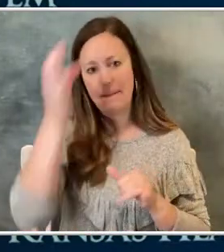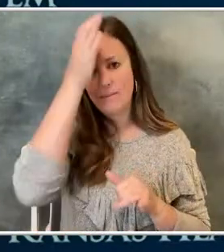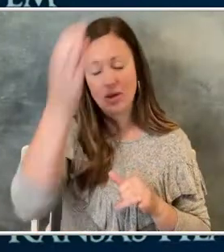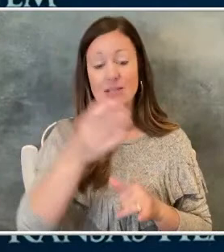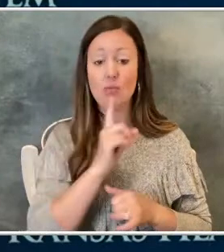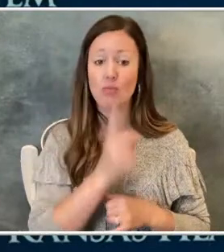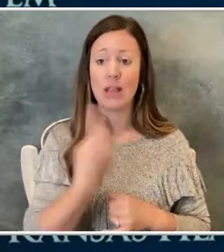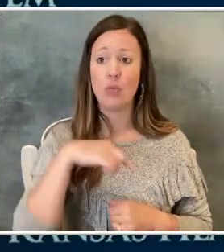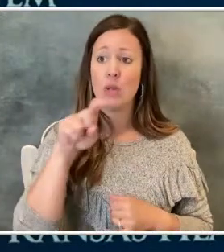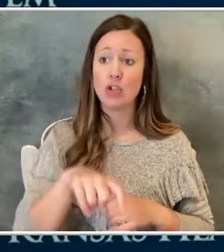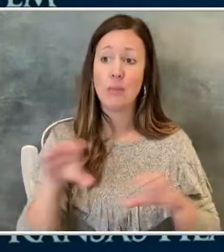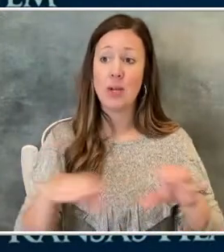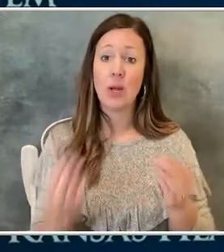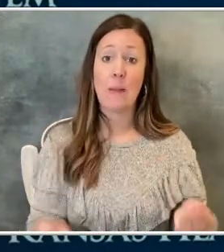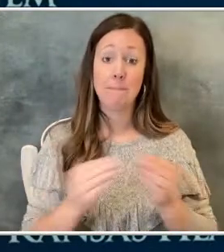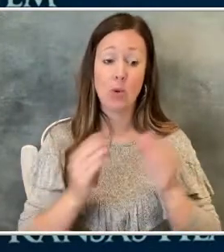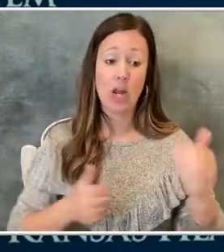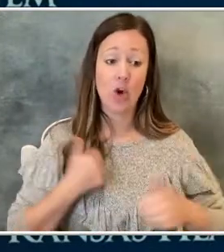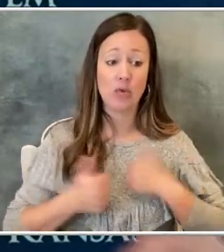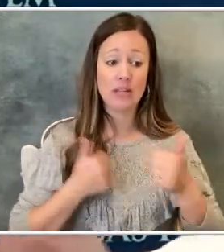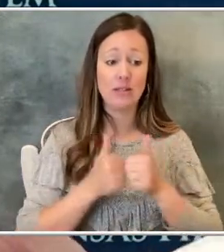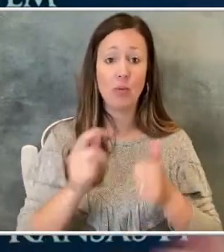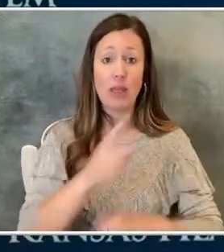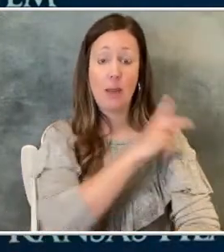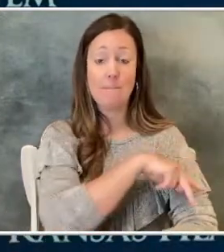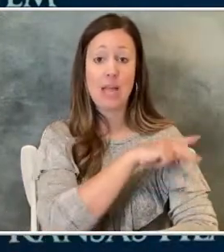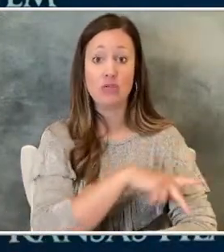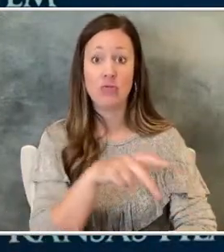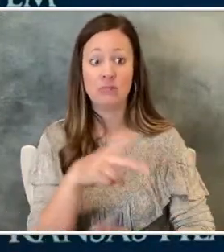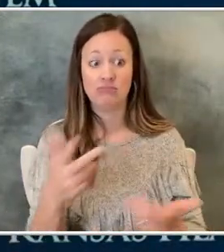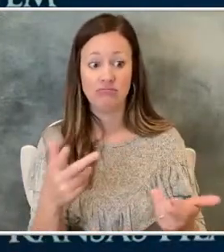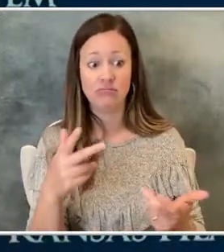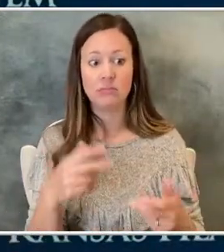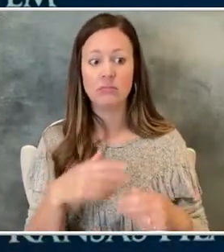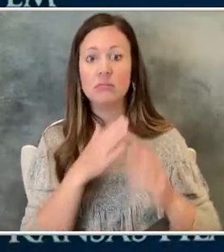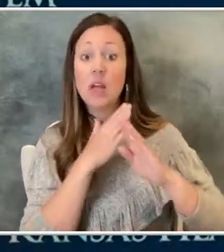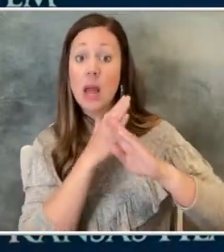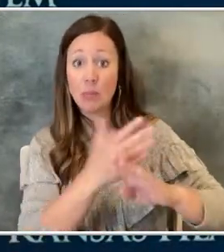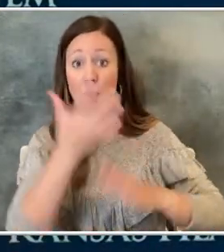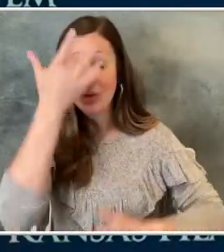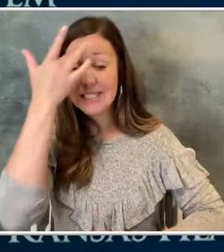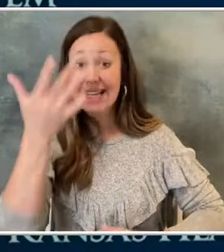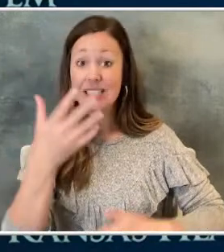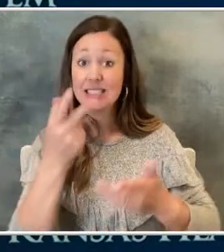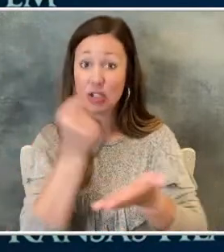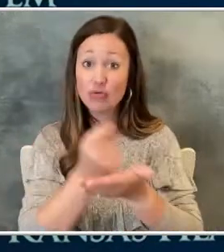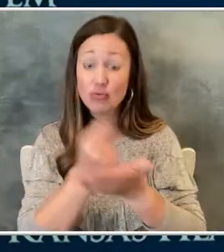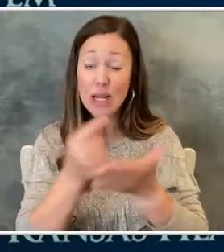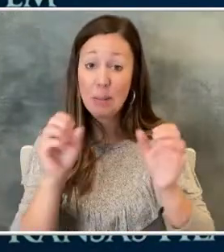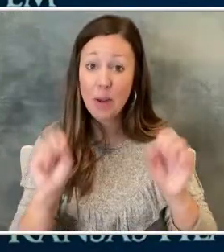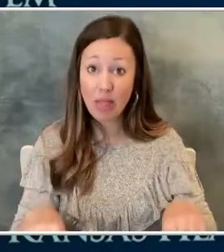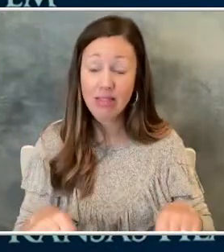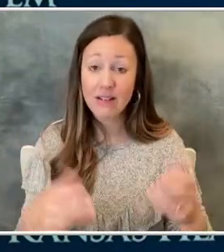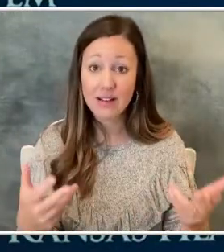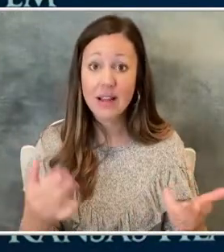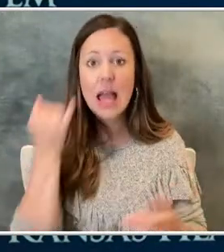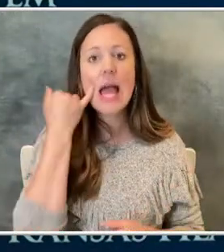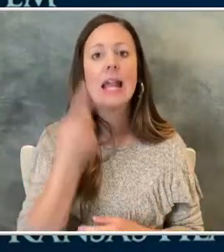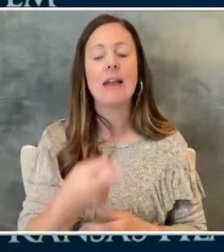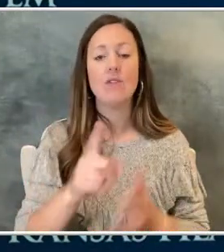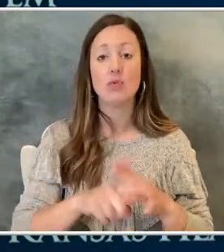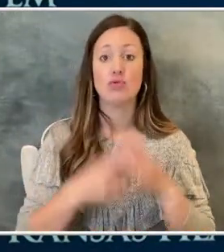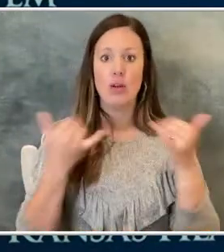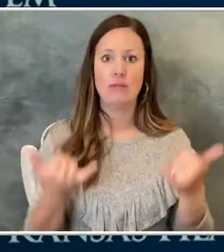this more aggressively on these patients now because it's a preventable disease, as Dr. Raghuveer has been saying. It's treatable. And if you start now when they're